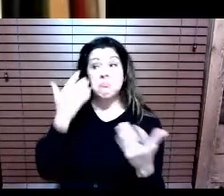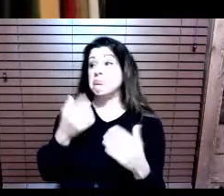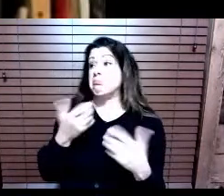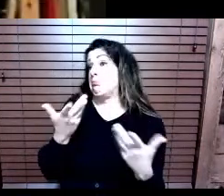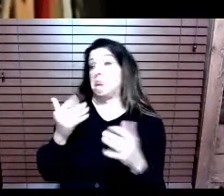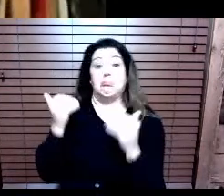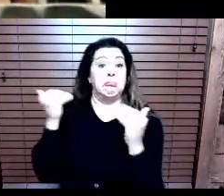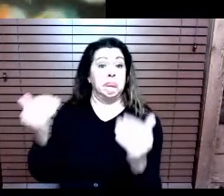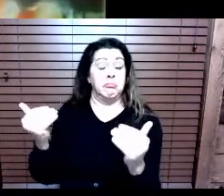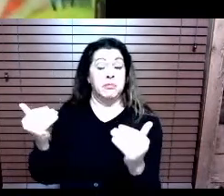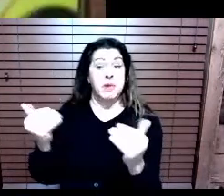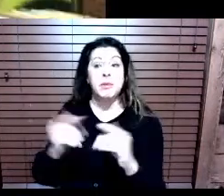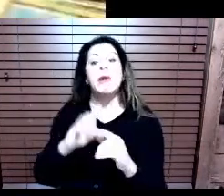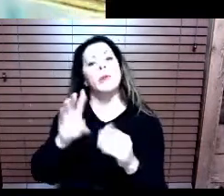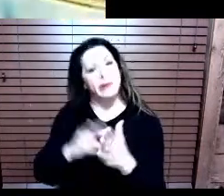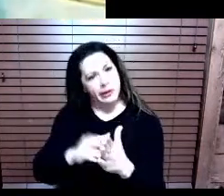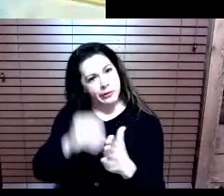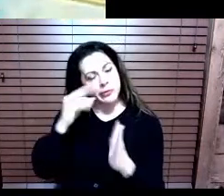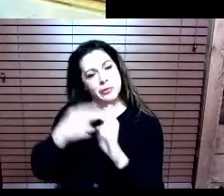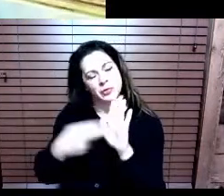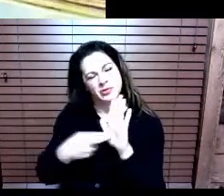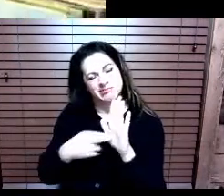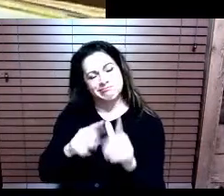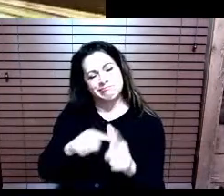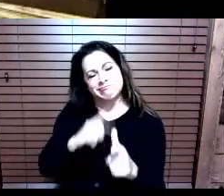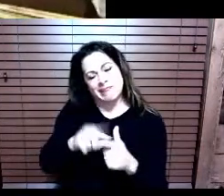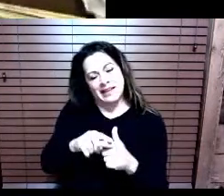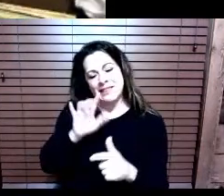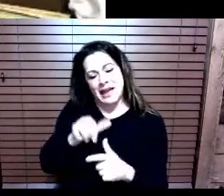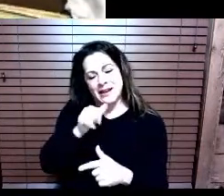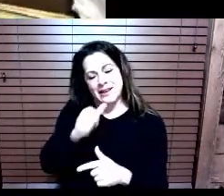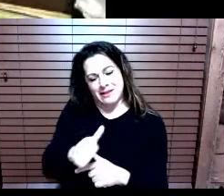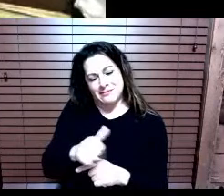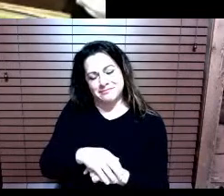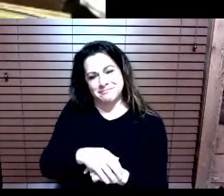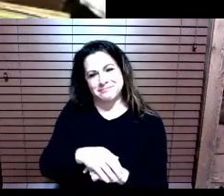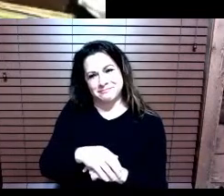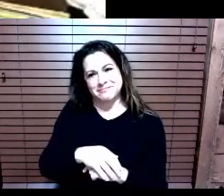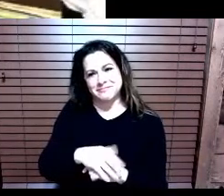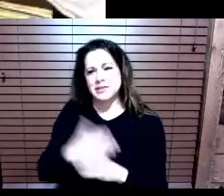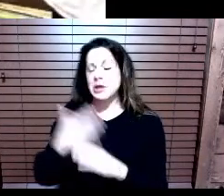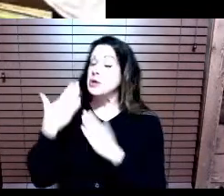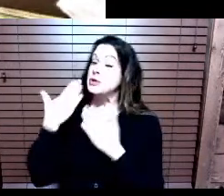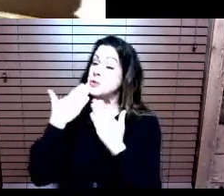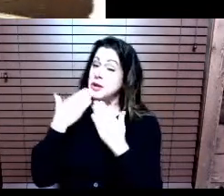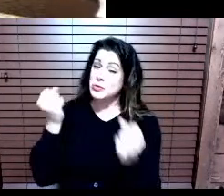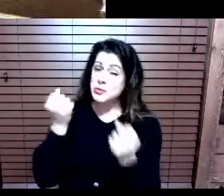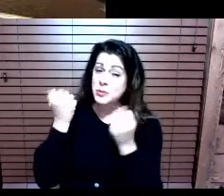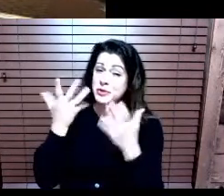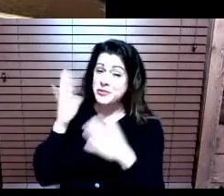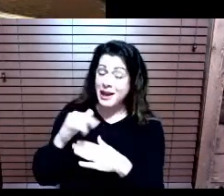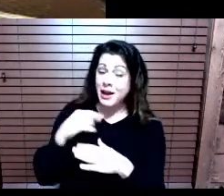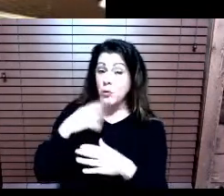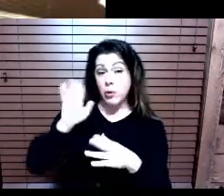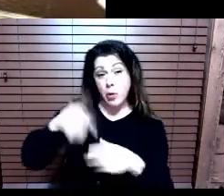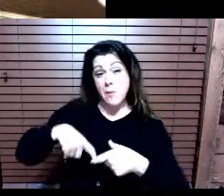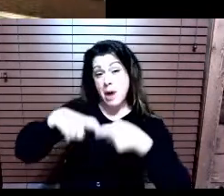then, you know. Thank you so much for doing this. I think we're going to pause and go to some